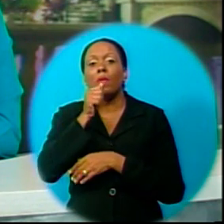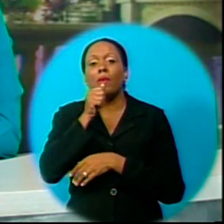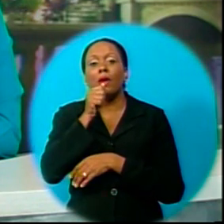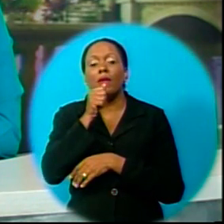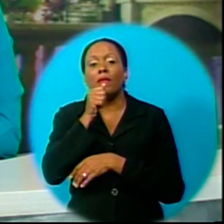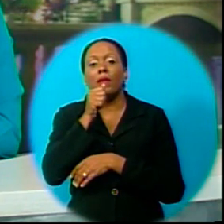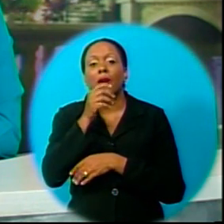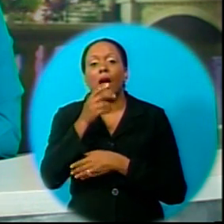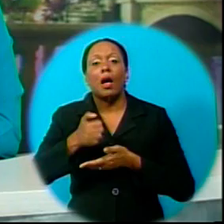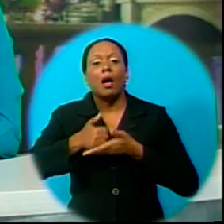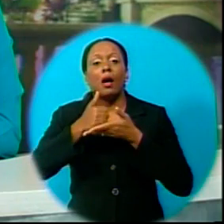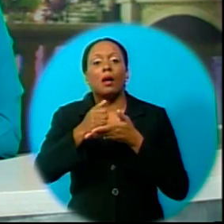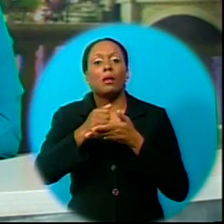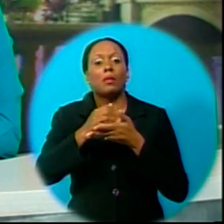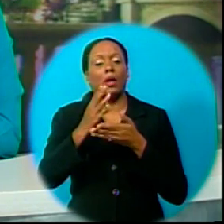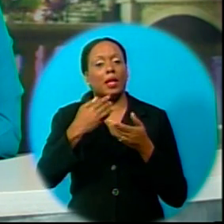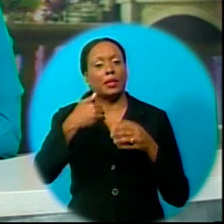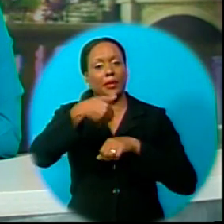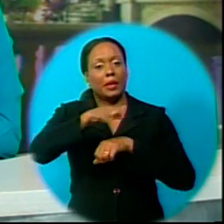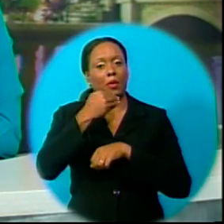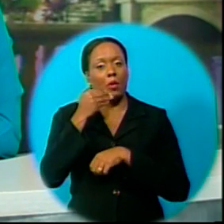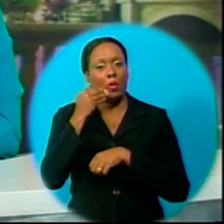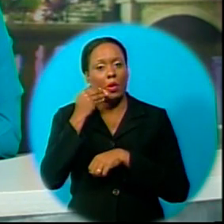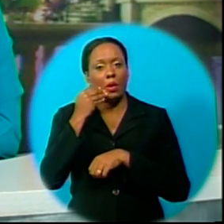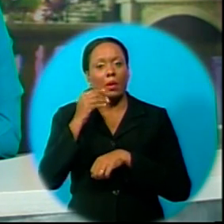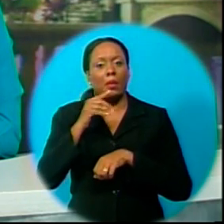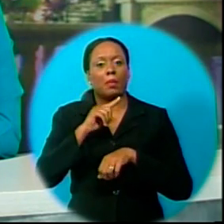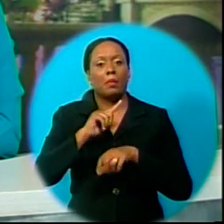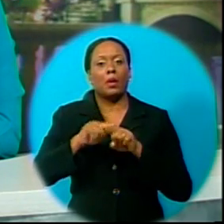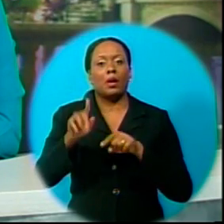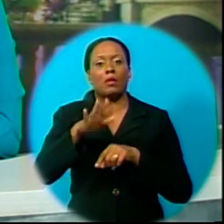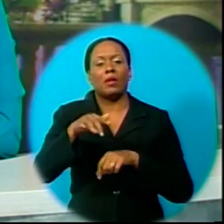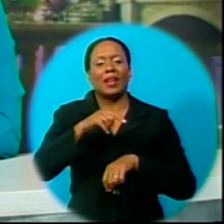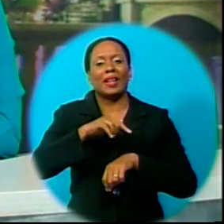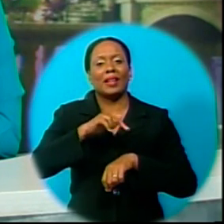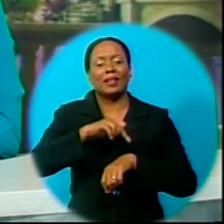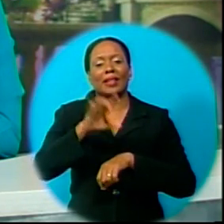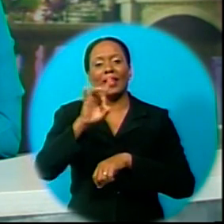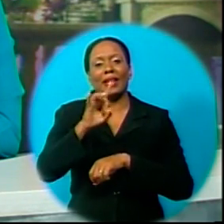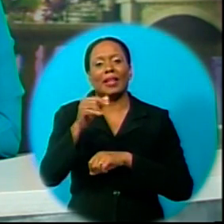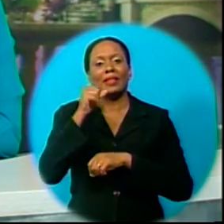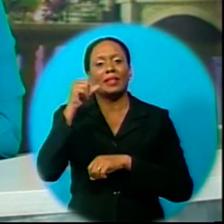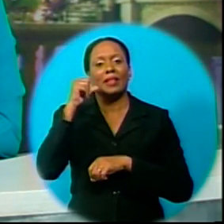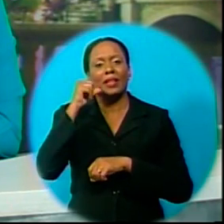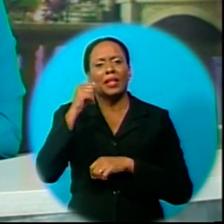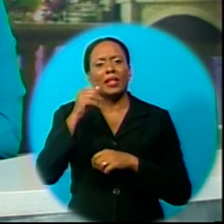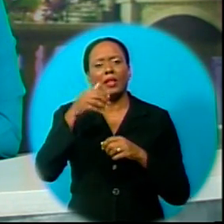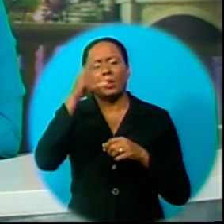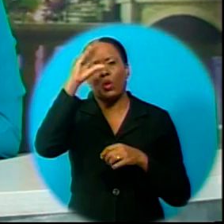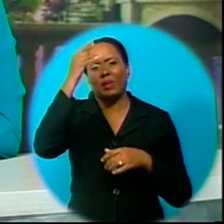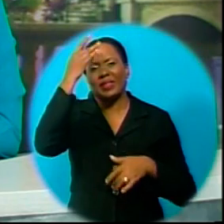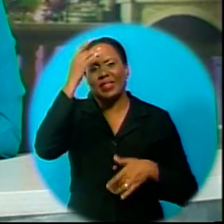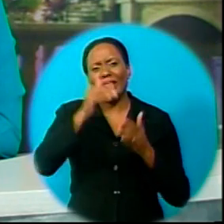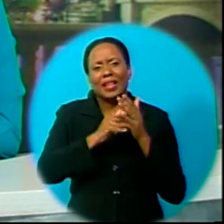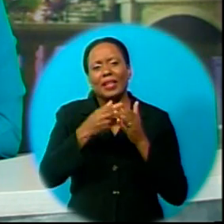returned home. Lawmen say that around 8 yesterday morning the teen became ill and died at home.